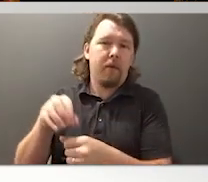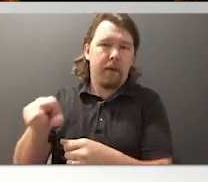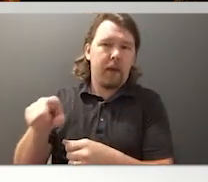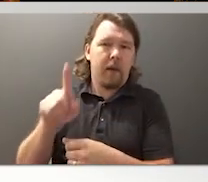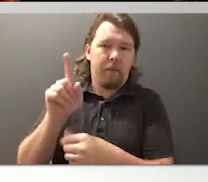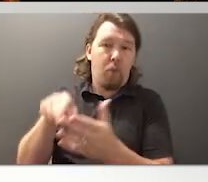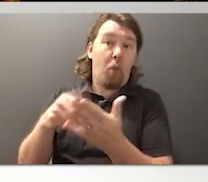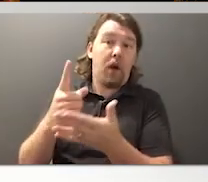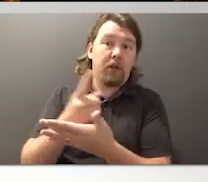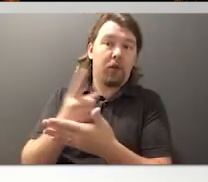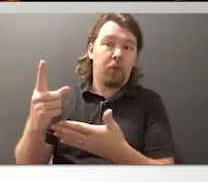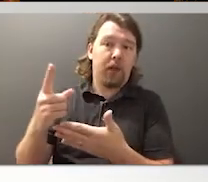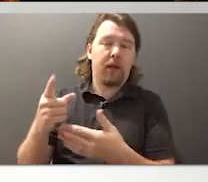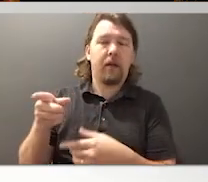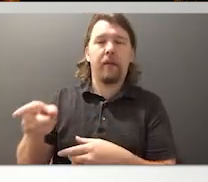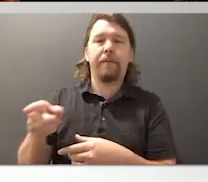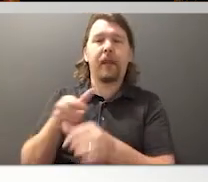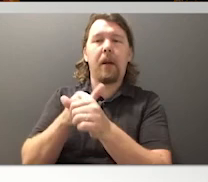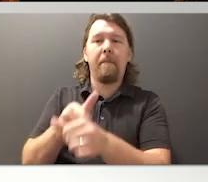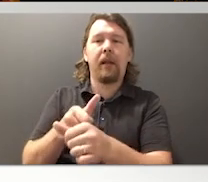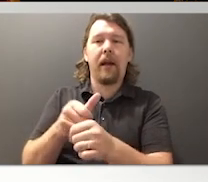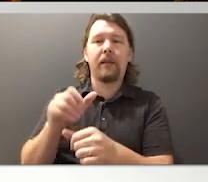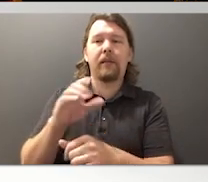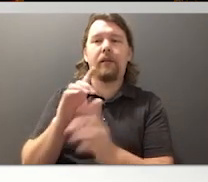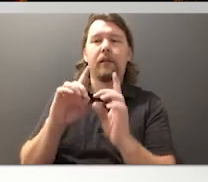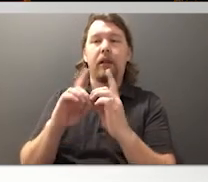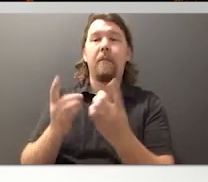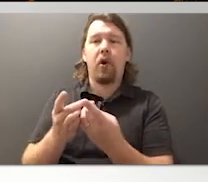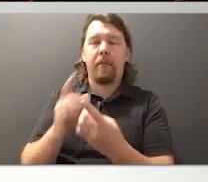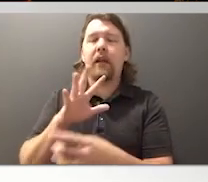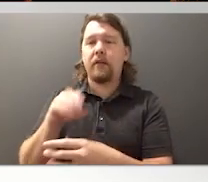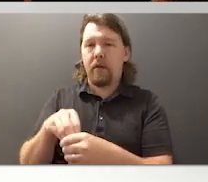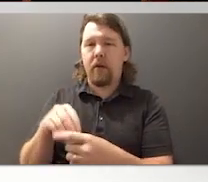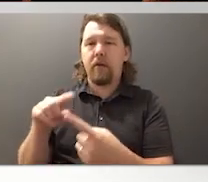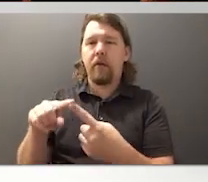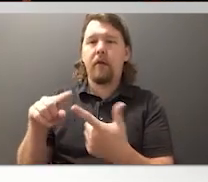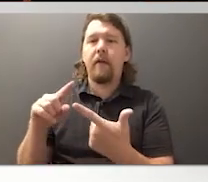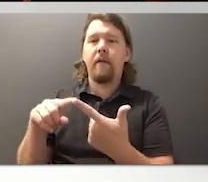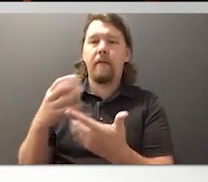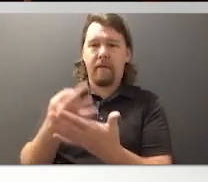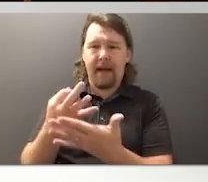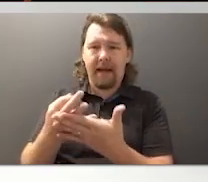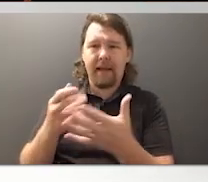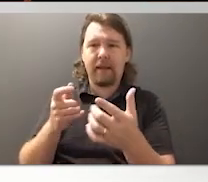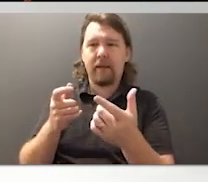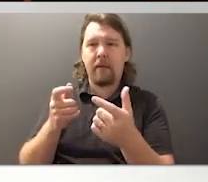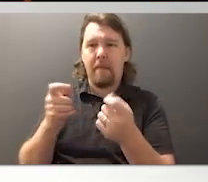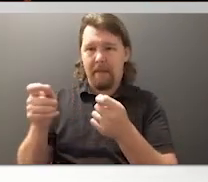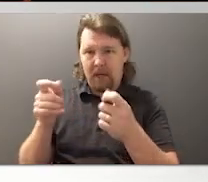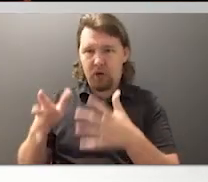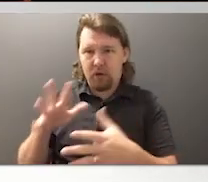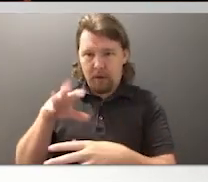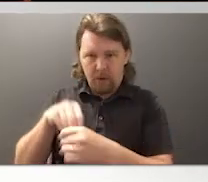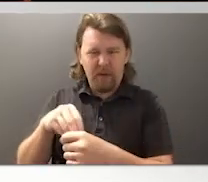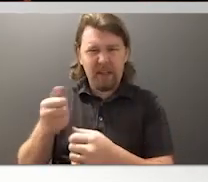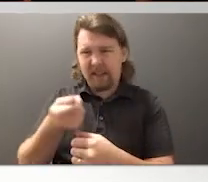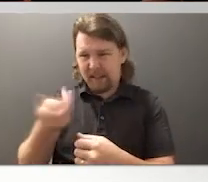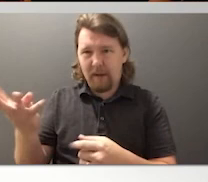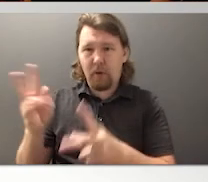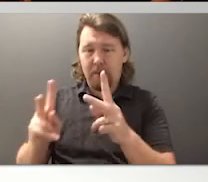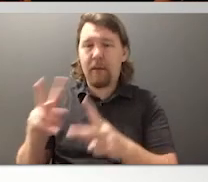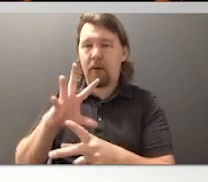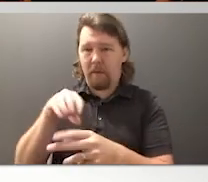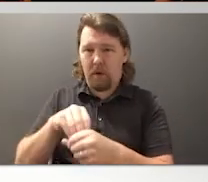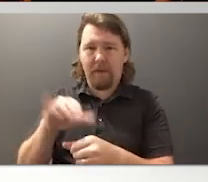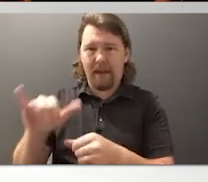meets that I am also involved with once a week. Okay, it's our compliance department is involved, our finance manager